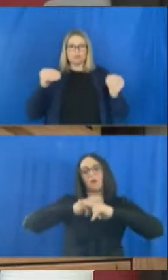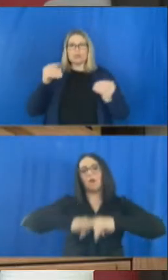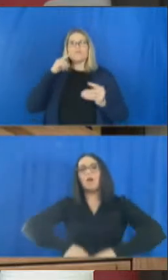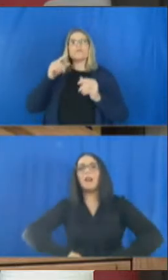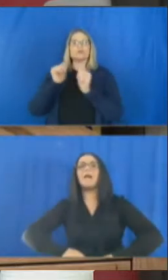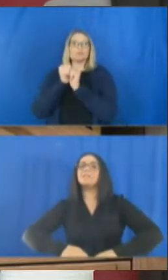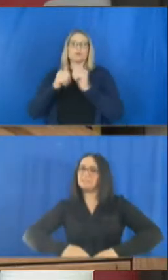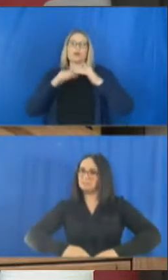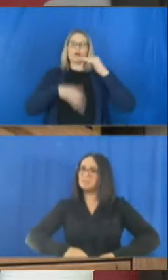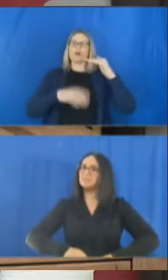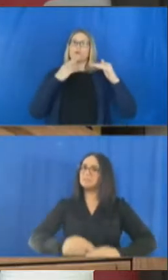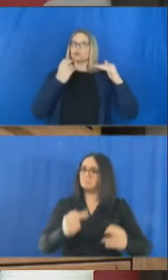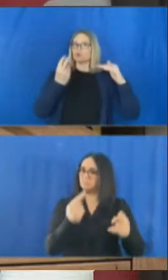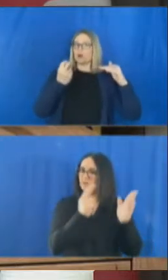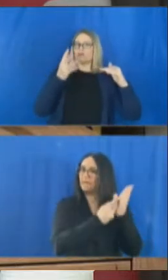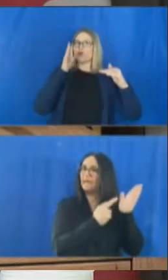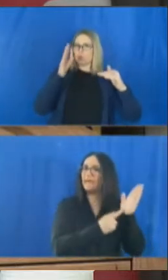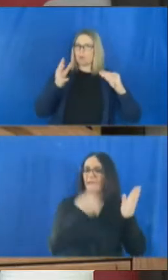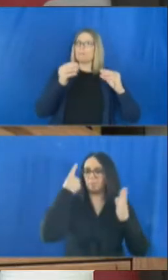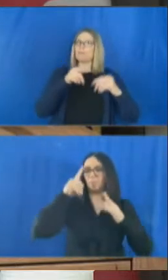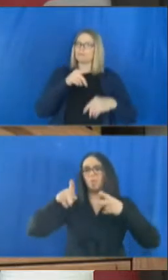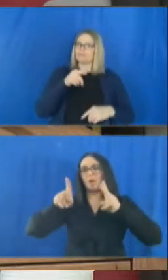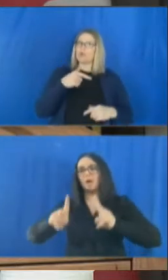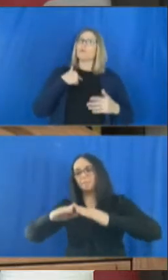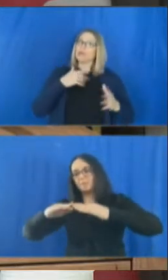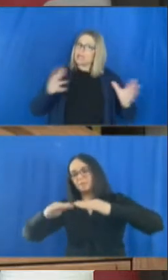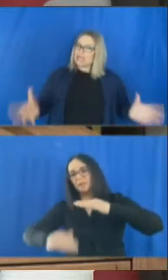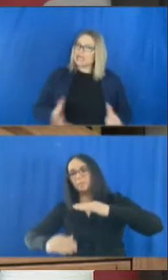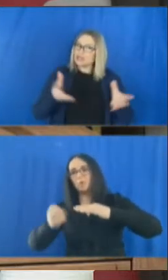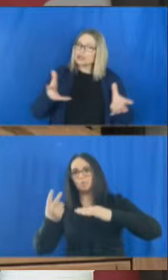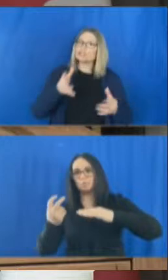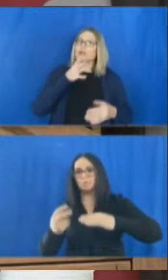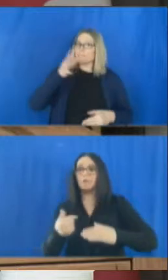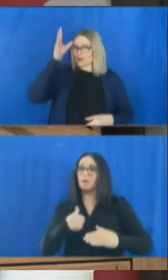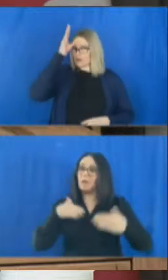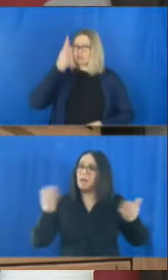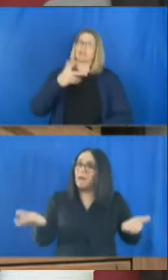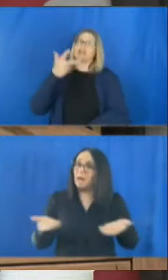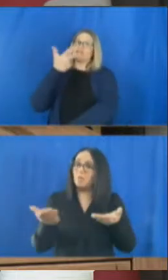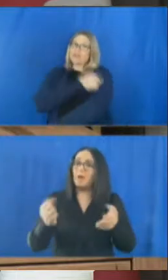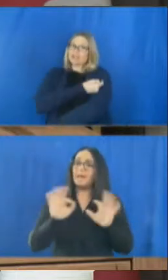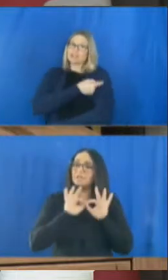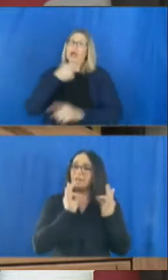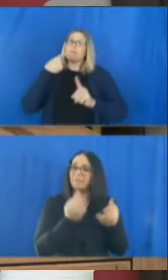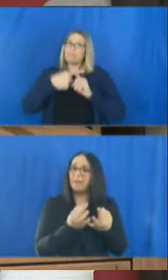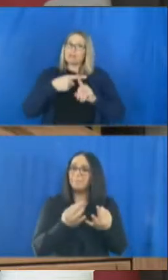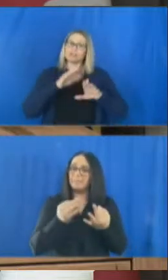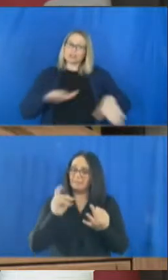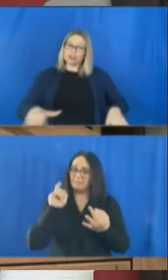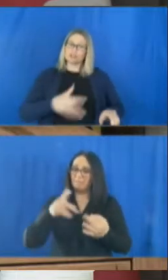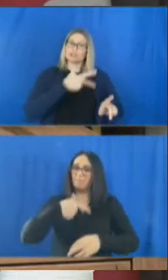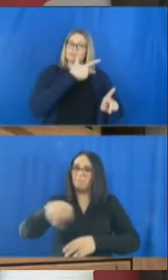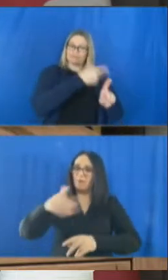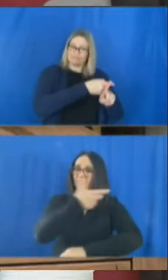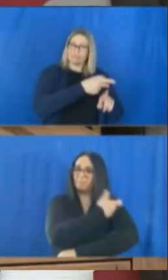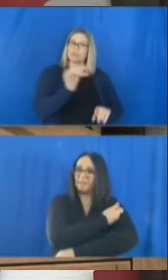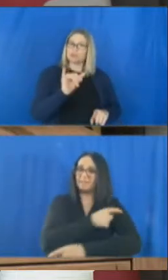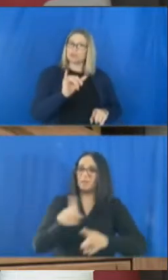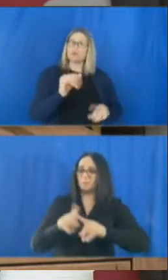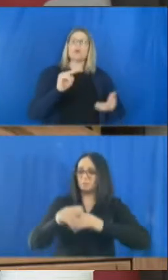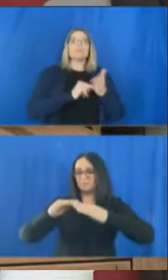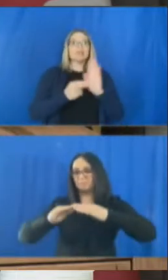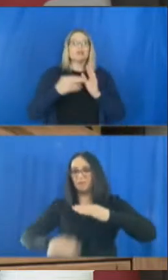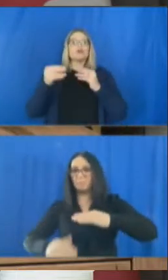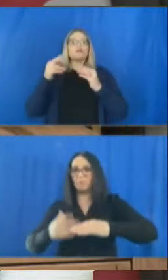It's not just about sports, of course. Organized non-sport group activities and music group activities for up to 25